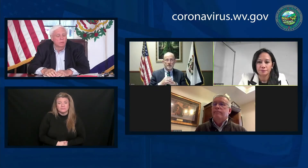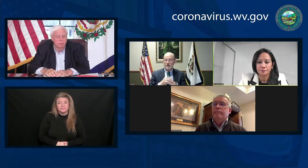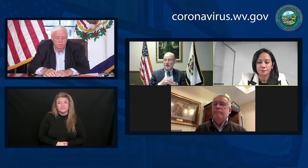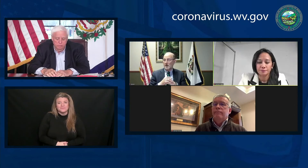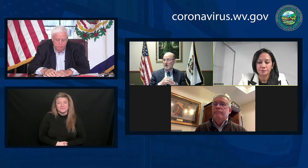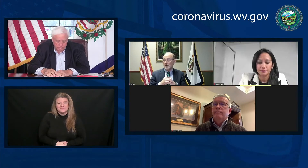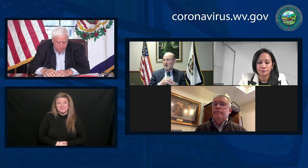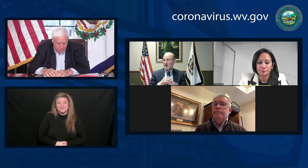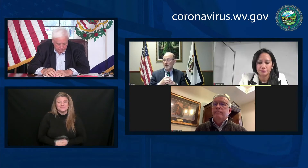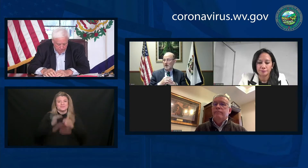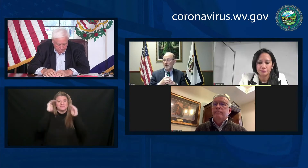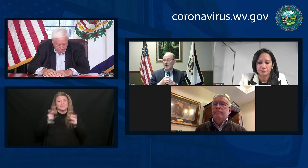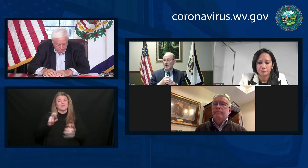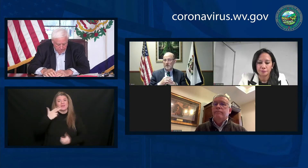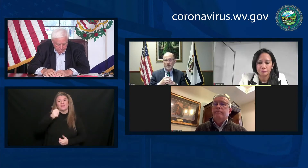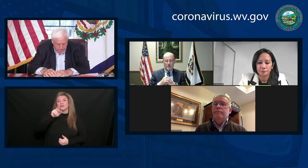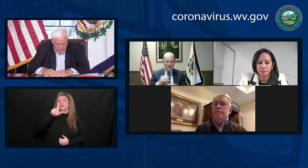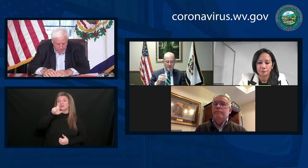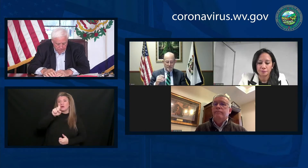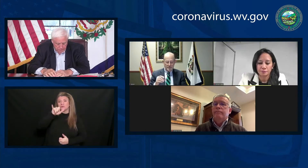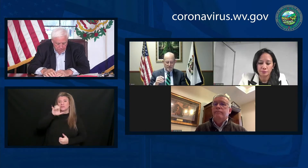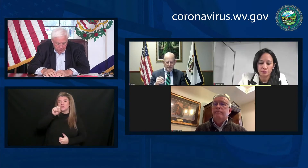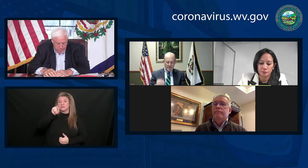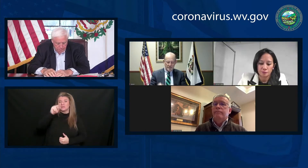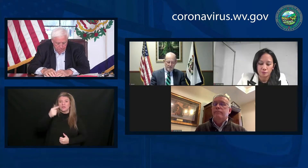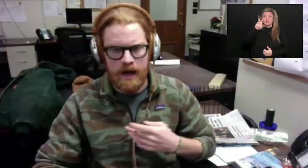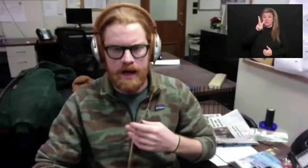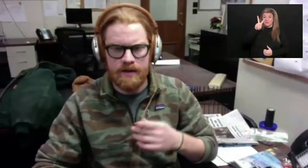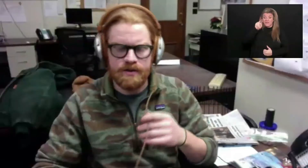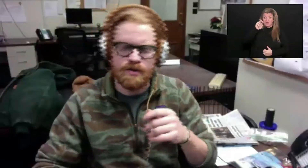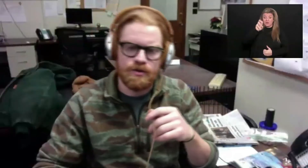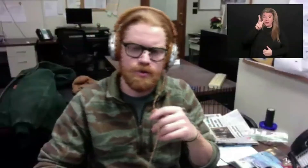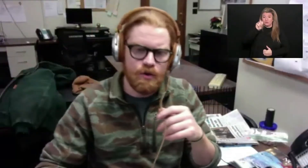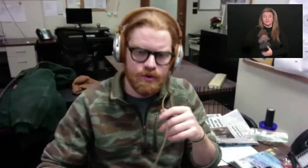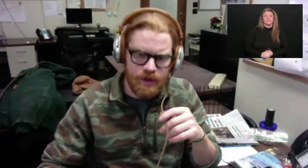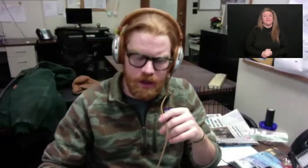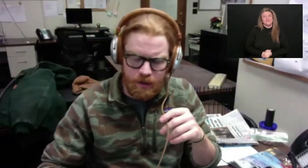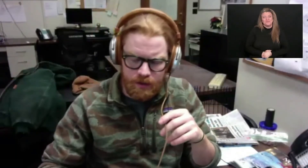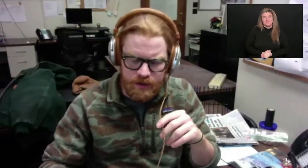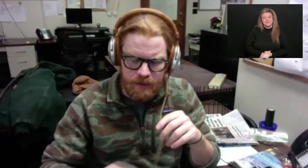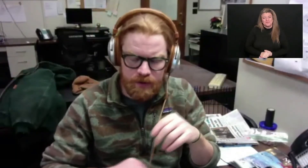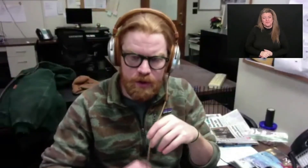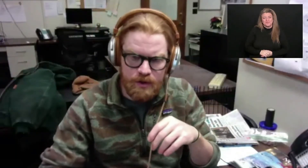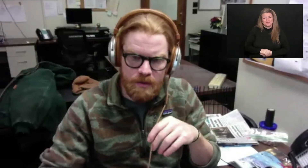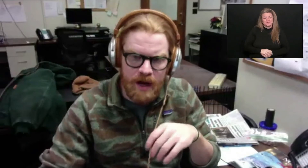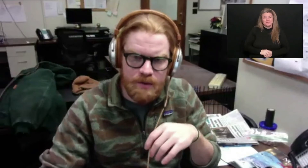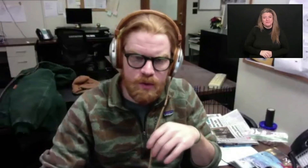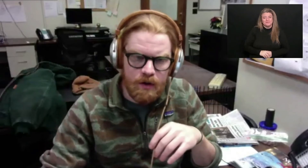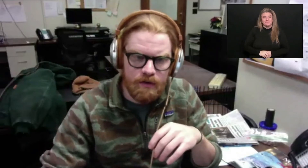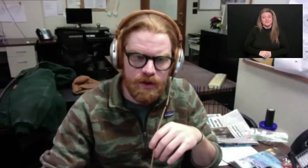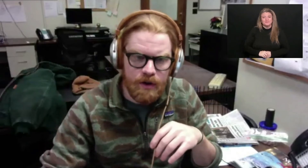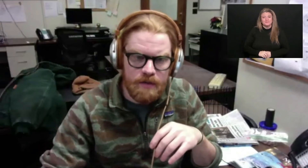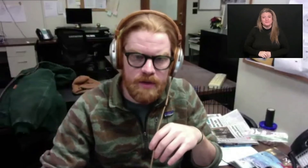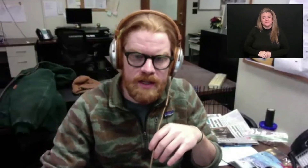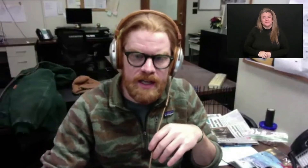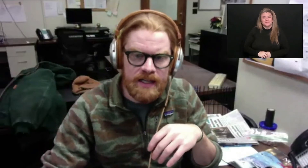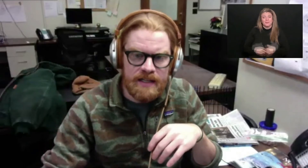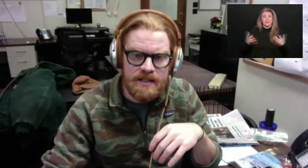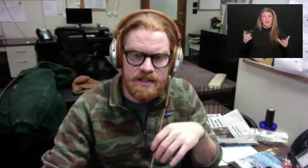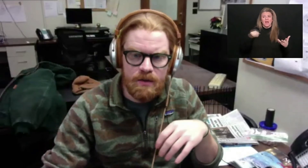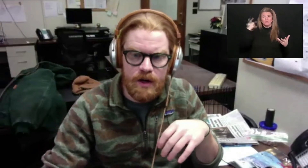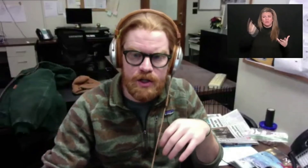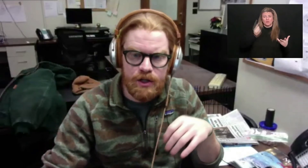All right, thanks, Evan. Next to Charles Young with WV News. Hi, this is Charles Young with WV News. I was wondering if there had been